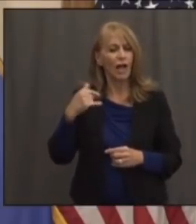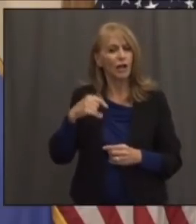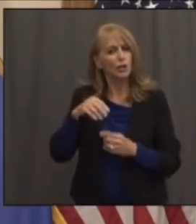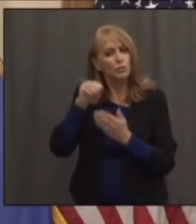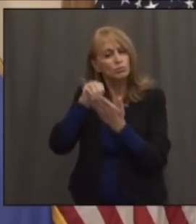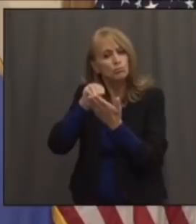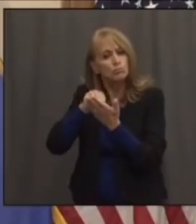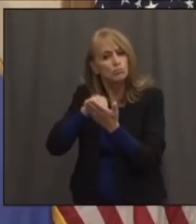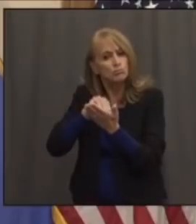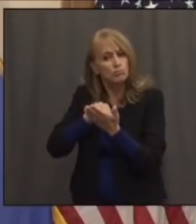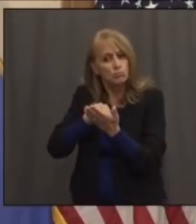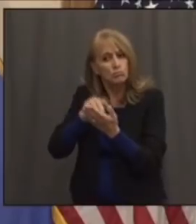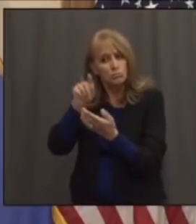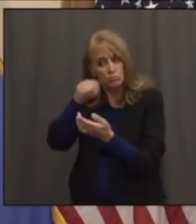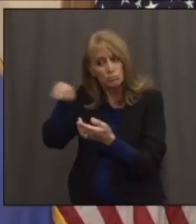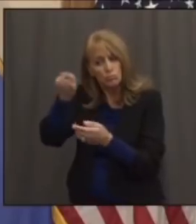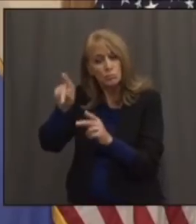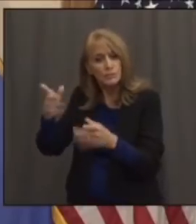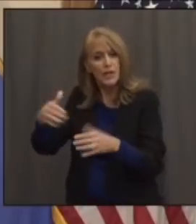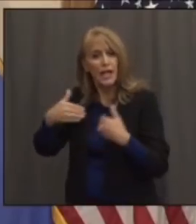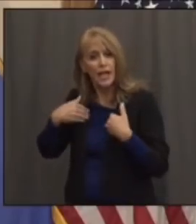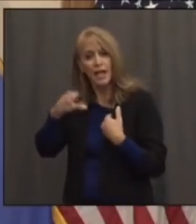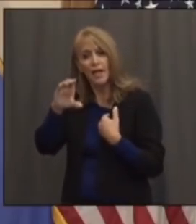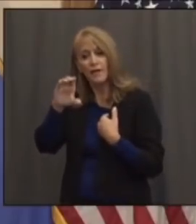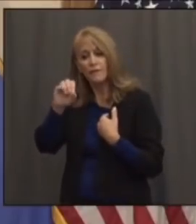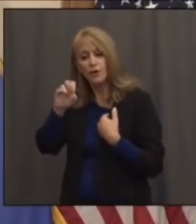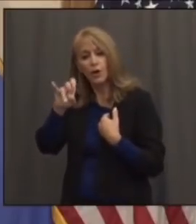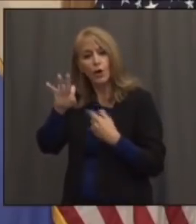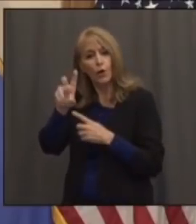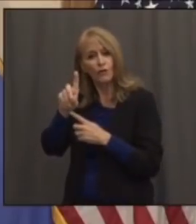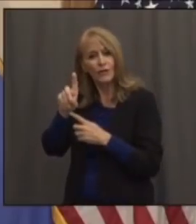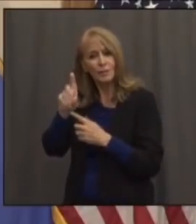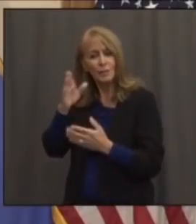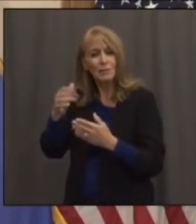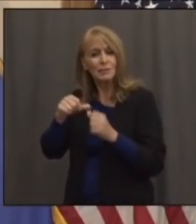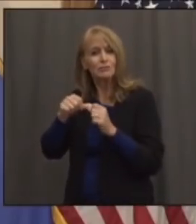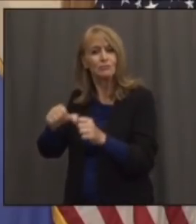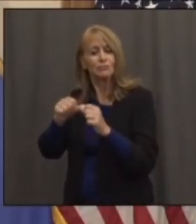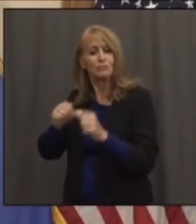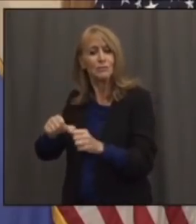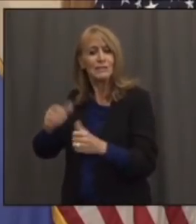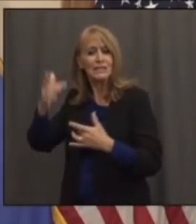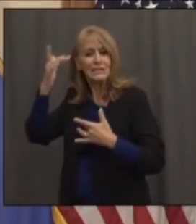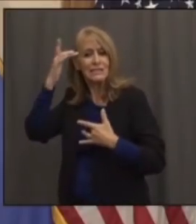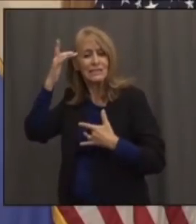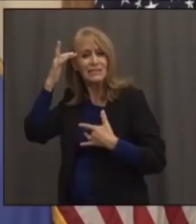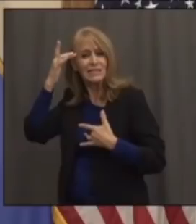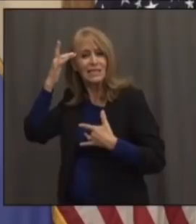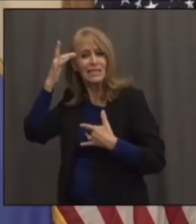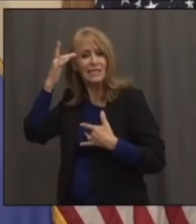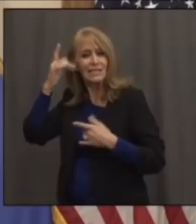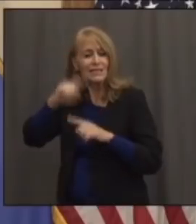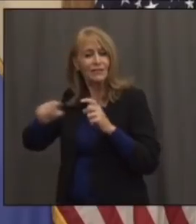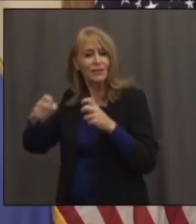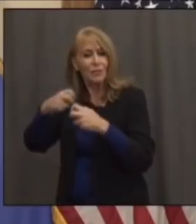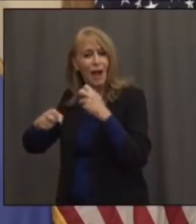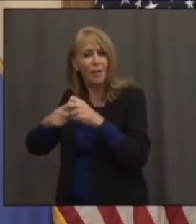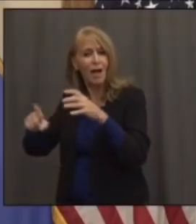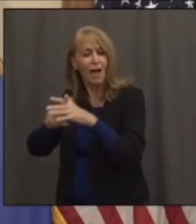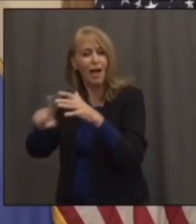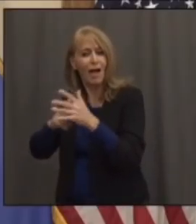that people who had COVID may still be having, people that are suffering from long-term health problems? And if so, what are we